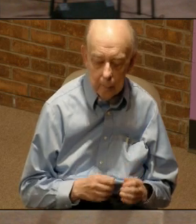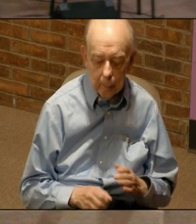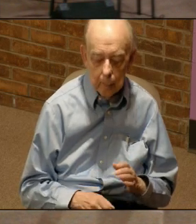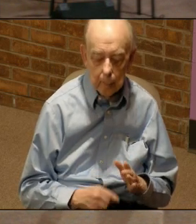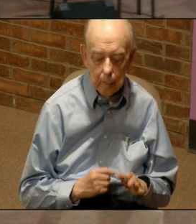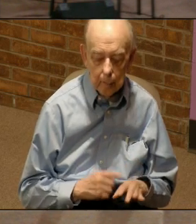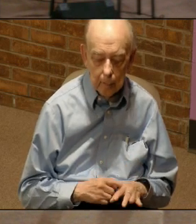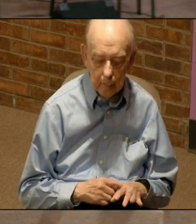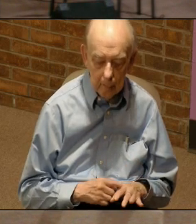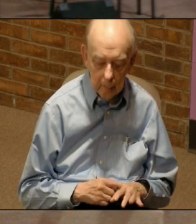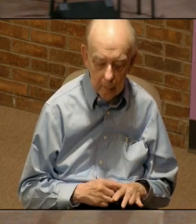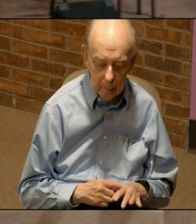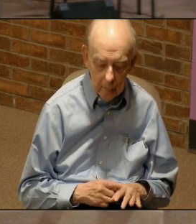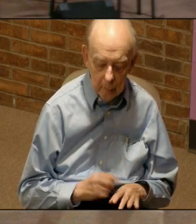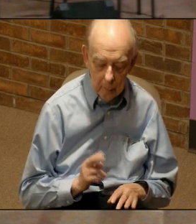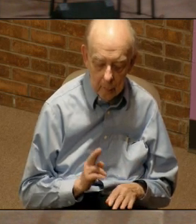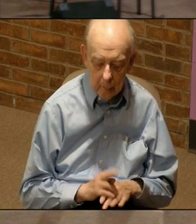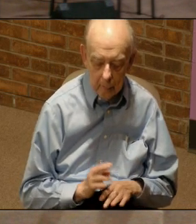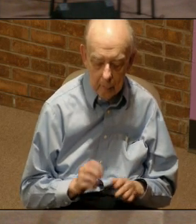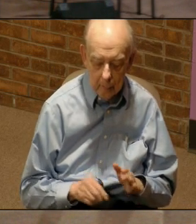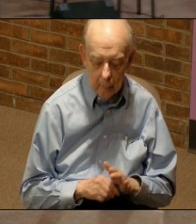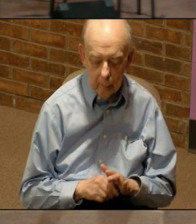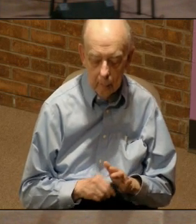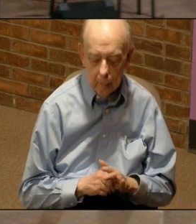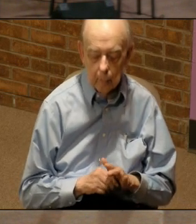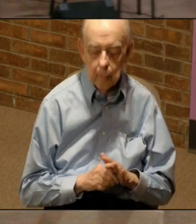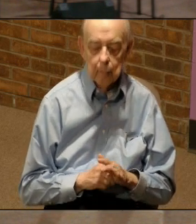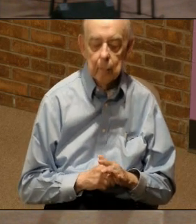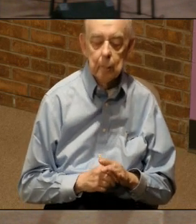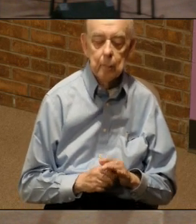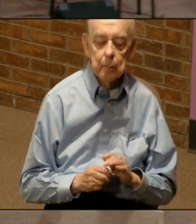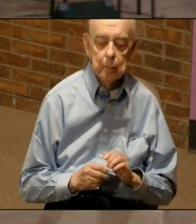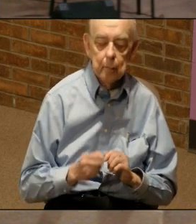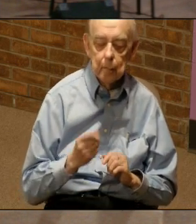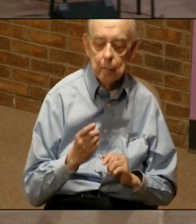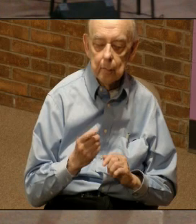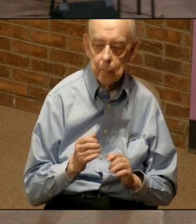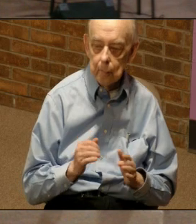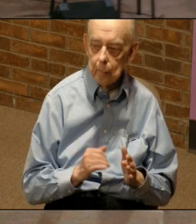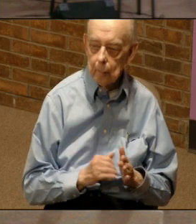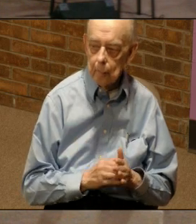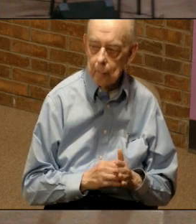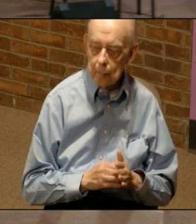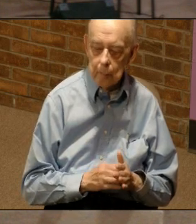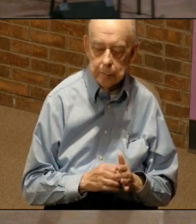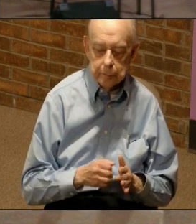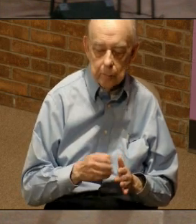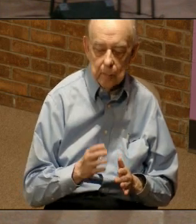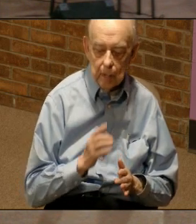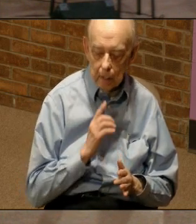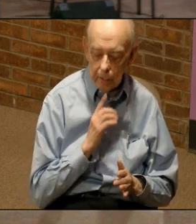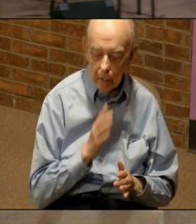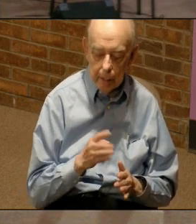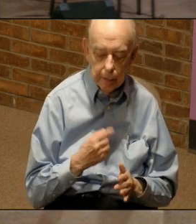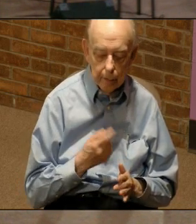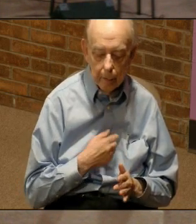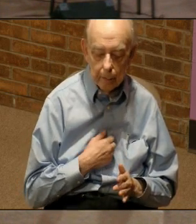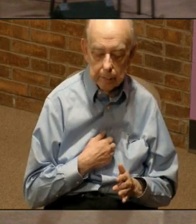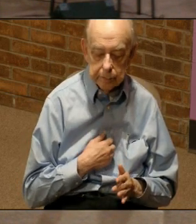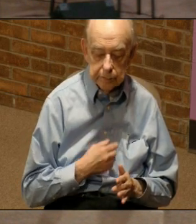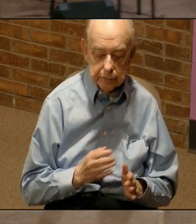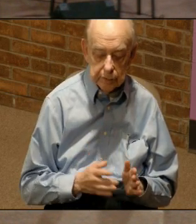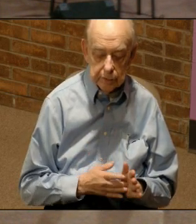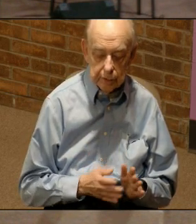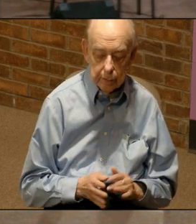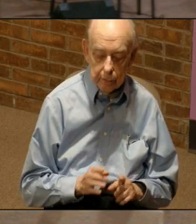age. We use that verse in Scripture to understand that he's speaking to us, but he was also speaking to